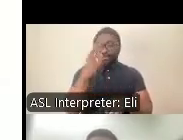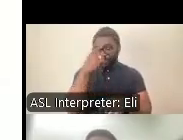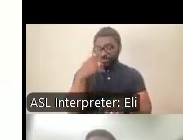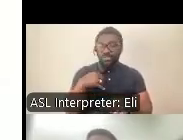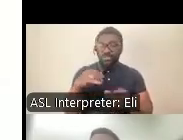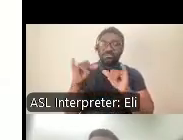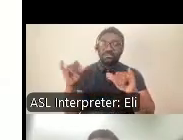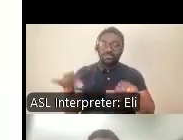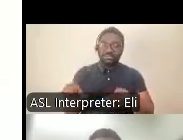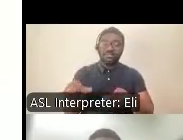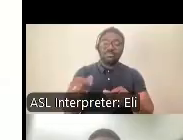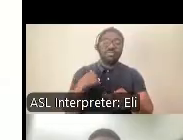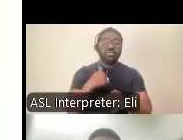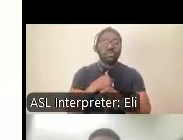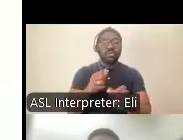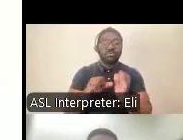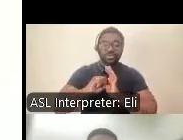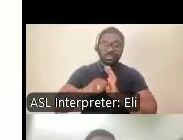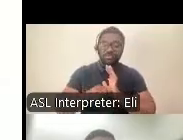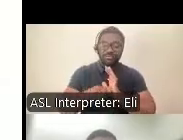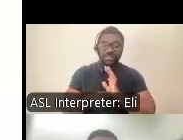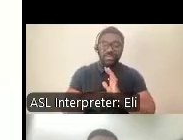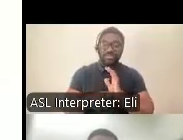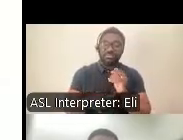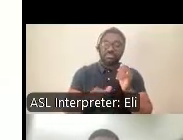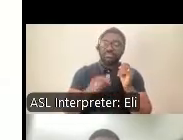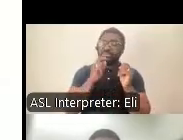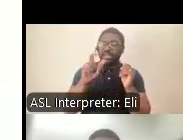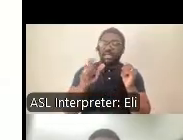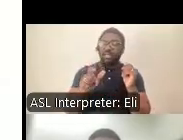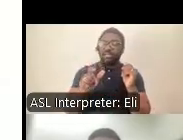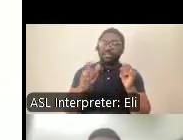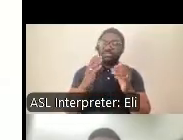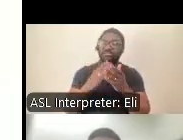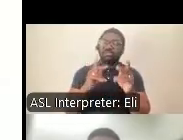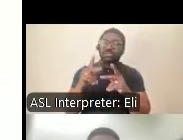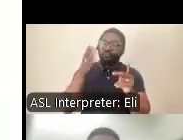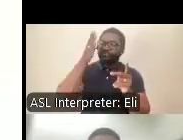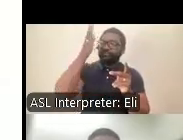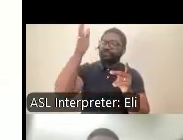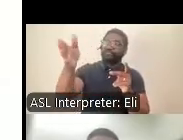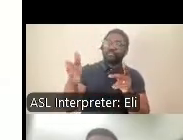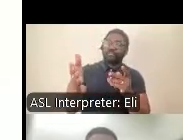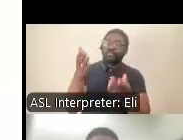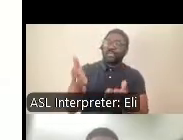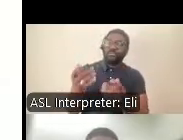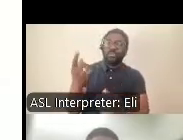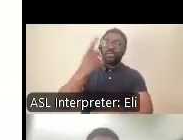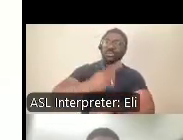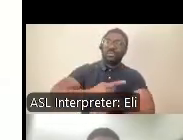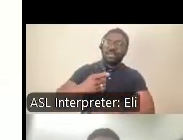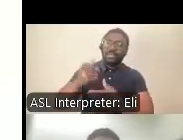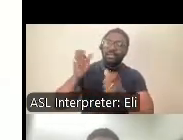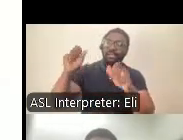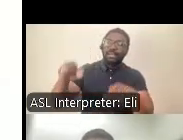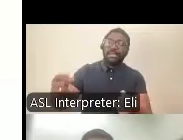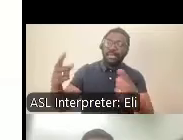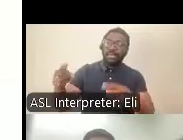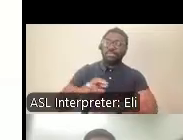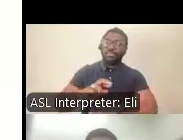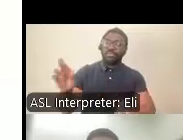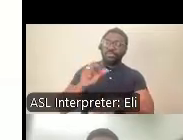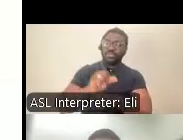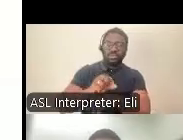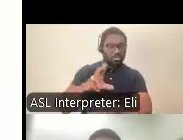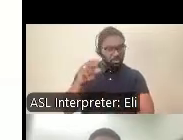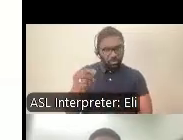employment, we really want to emphasize shouldn't be seen as just some kind of long distance possibility that folks maybe eventually will be ready for. And instead, we